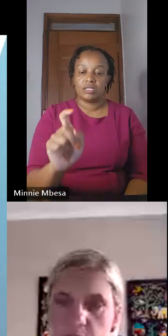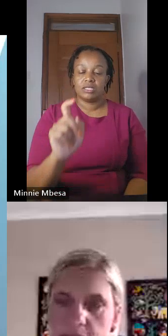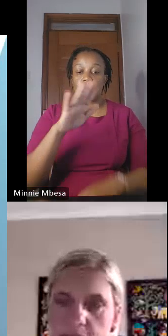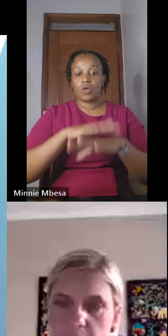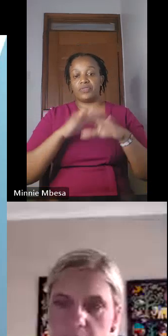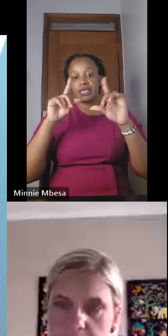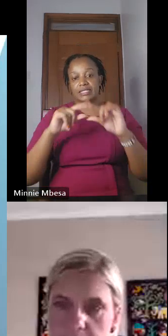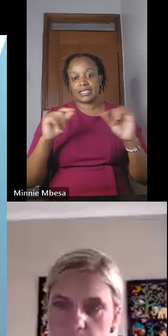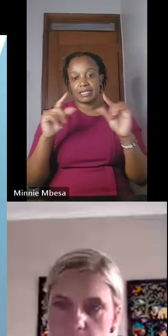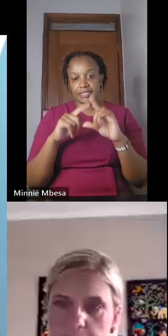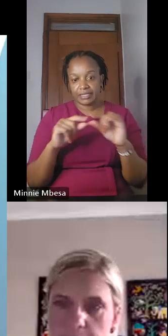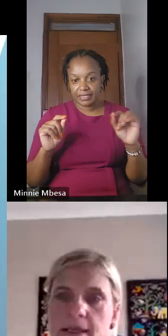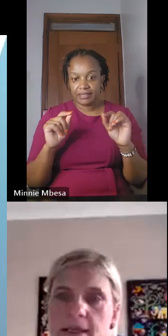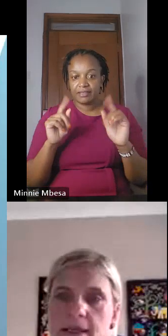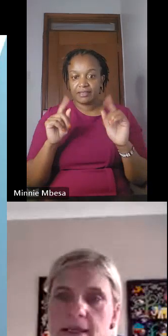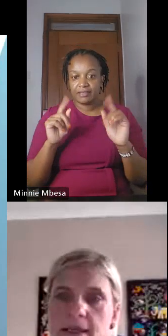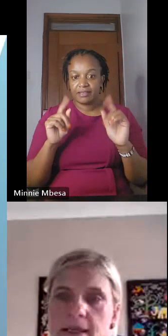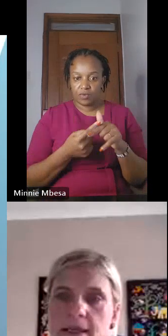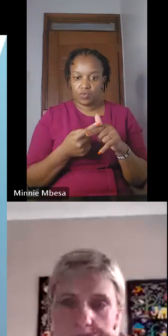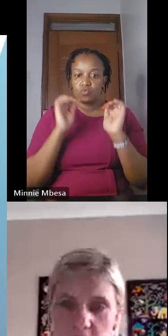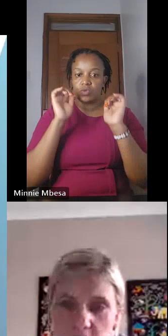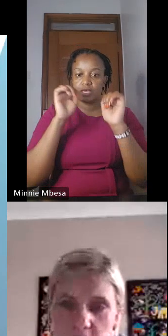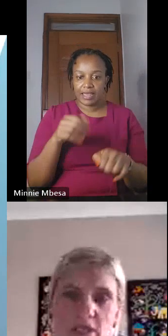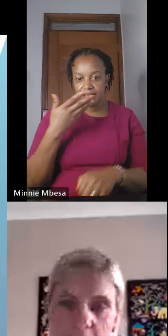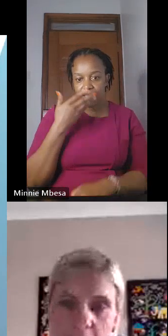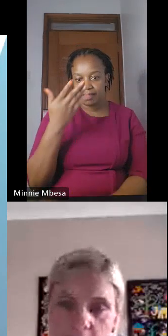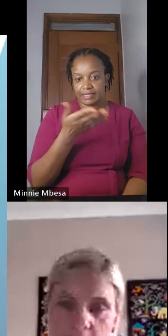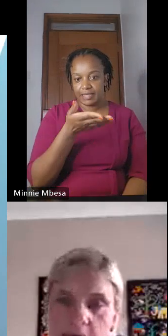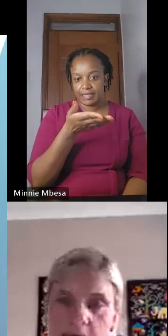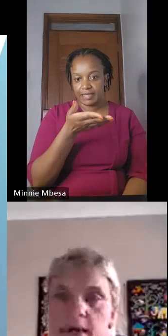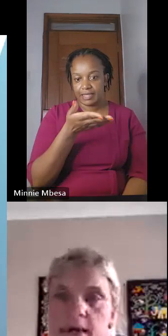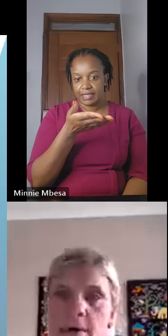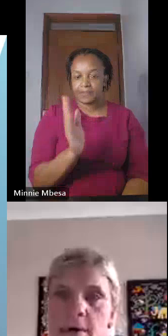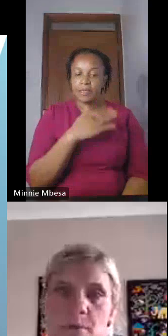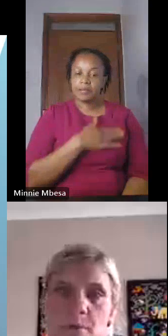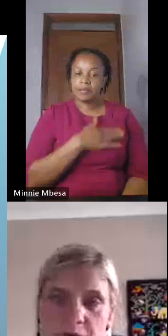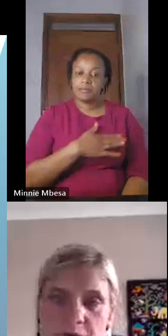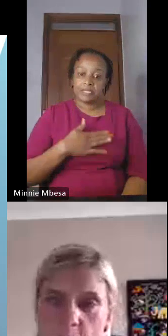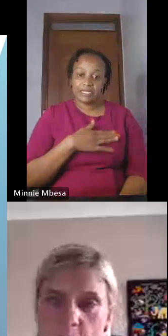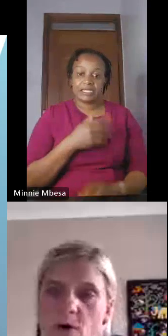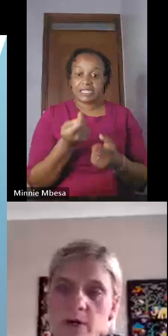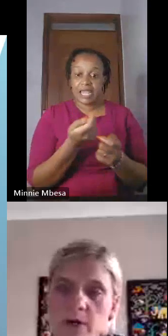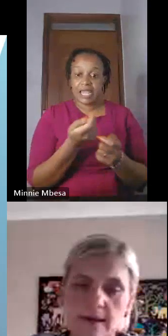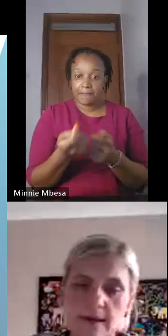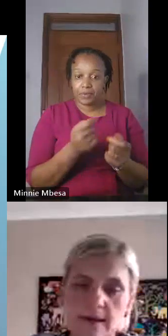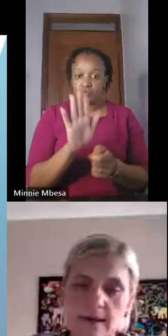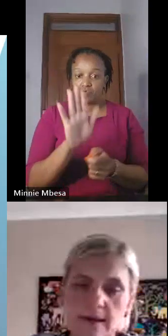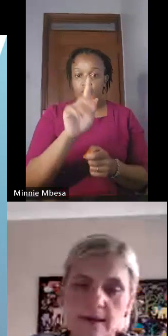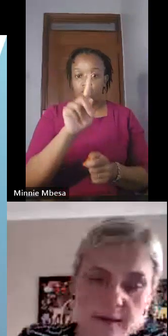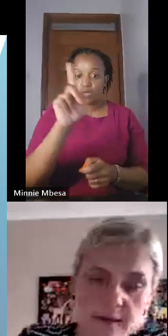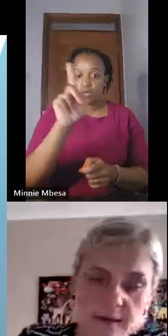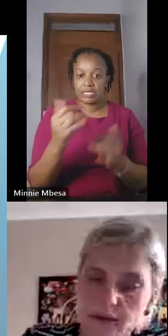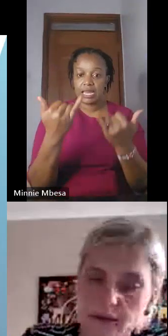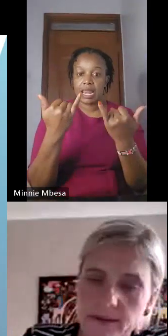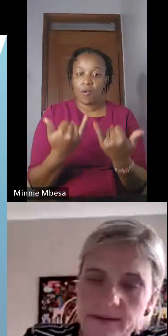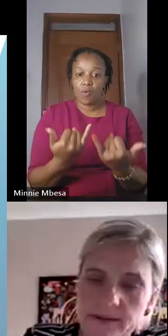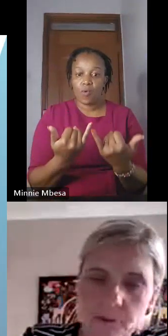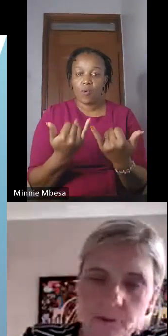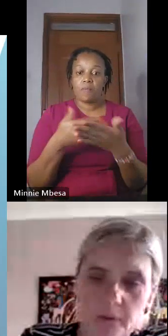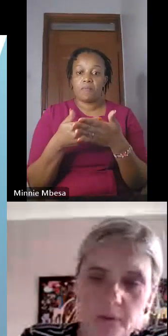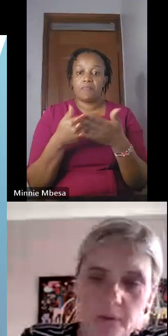so that we can pick it up. Please type your question now before we close